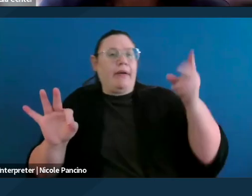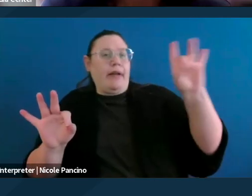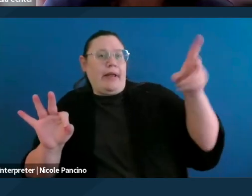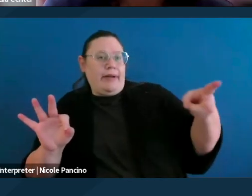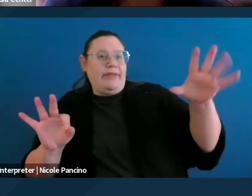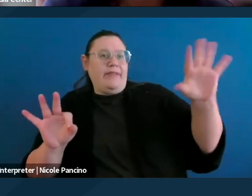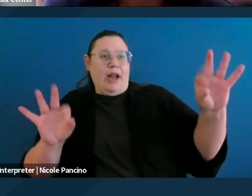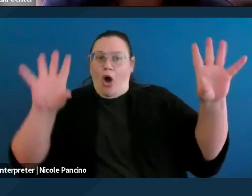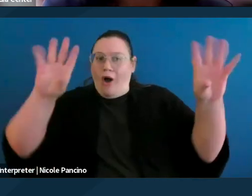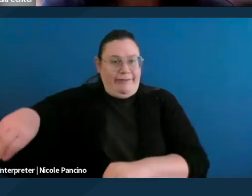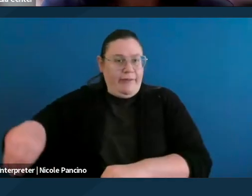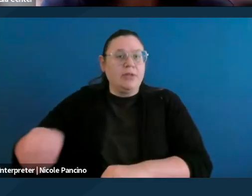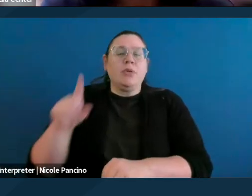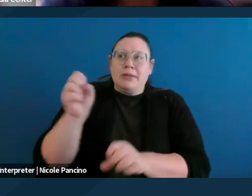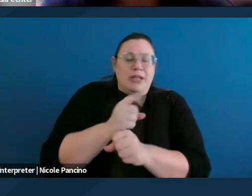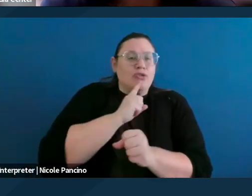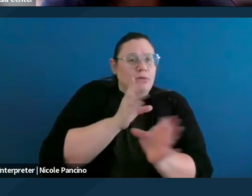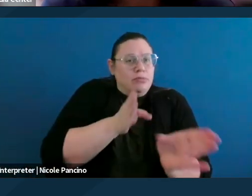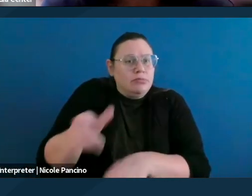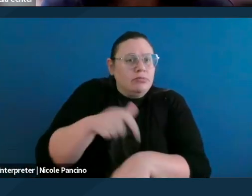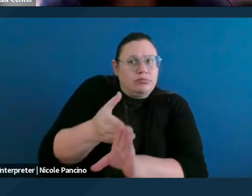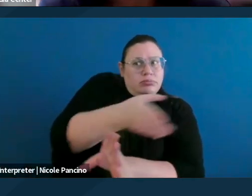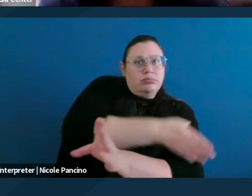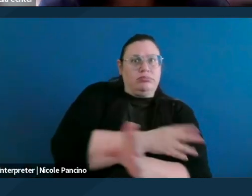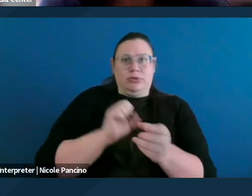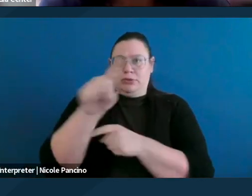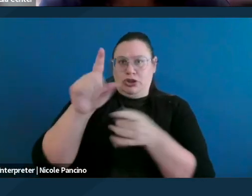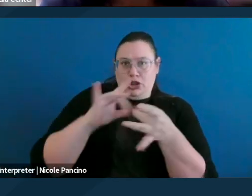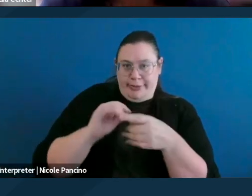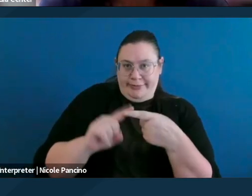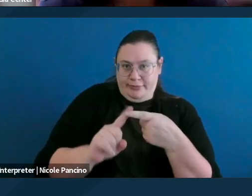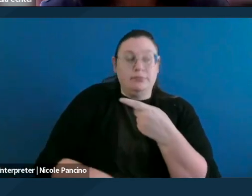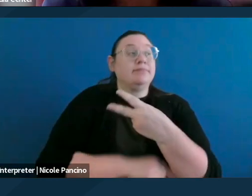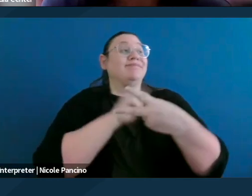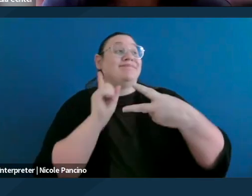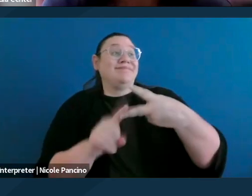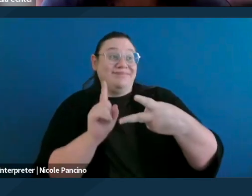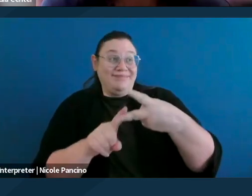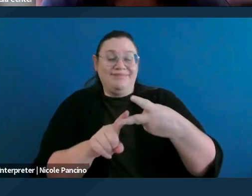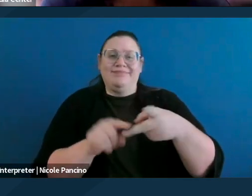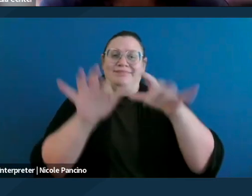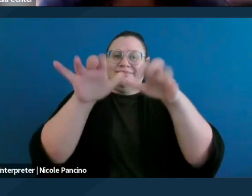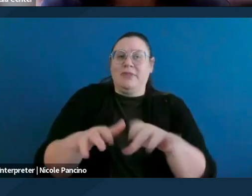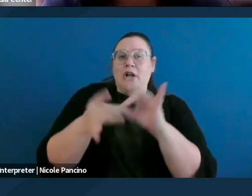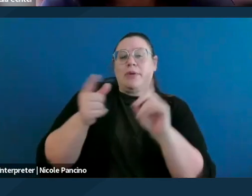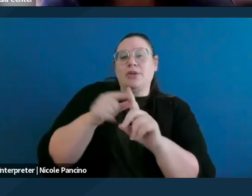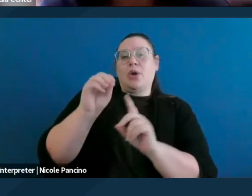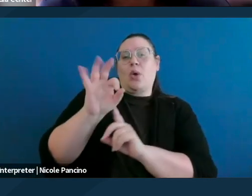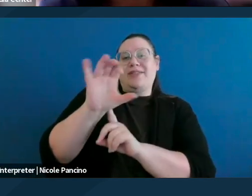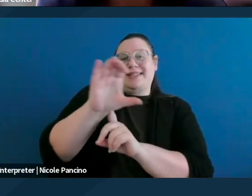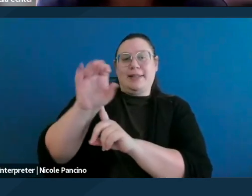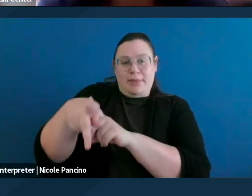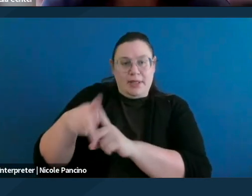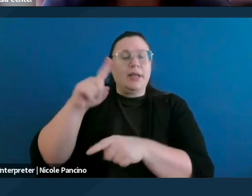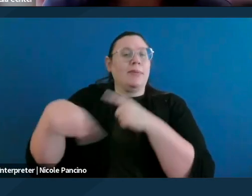in time to submit your comment. Second, you want to write your comment to the OFCCP about the